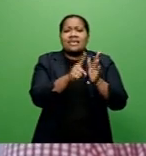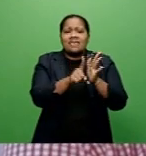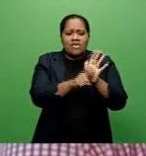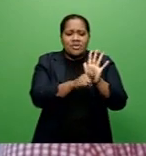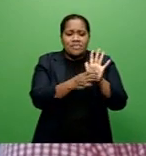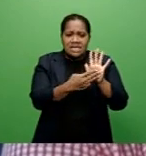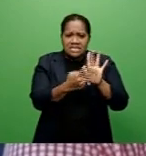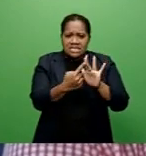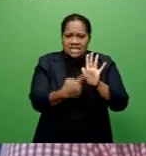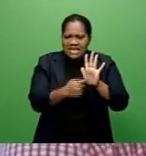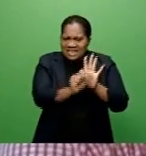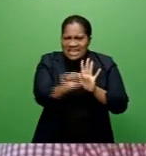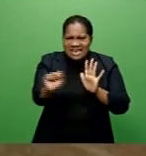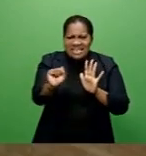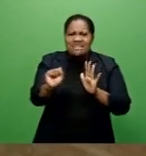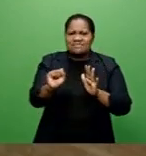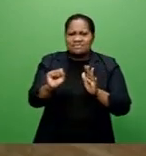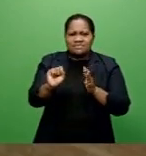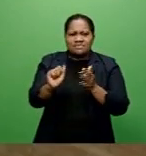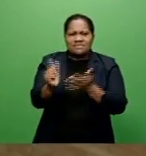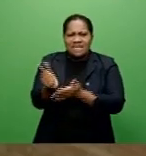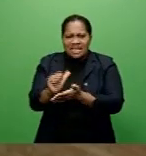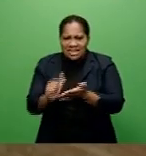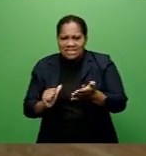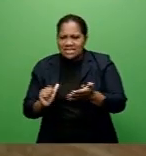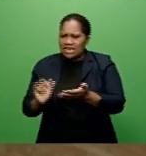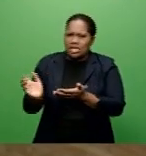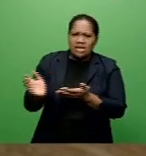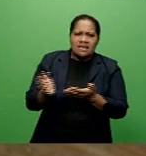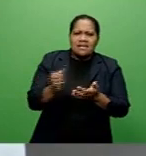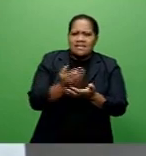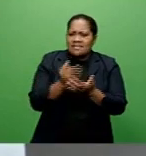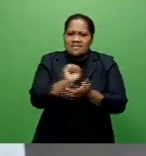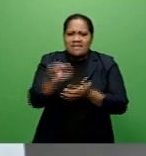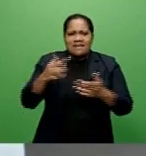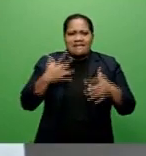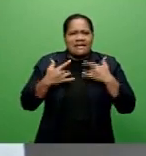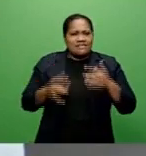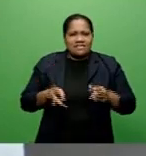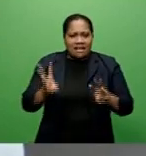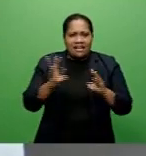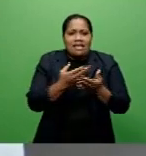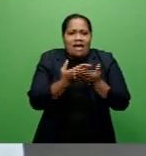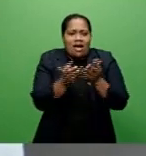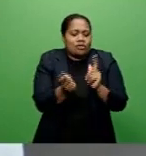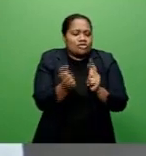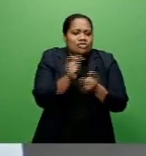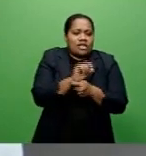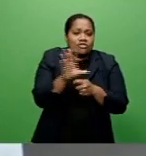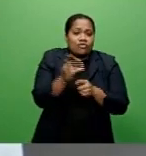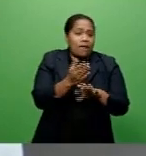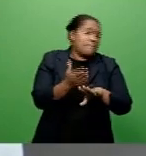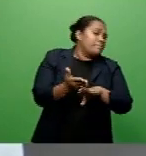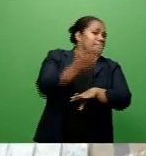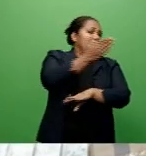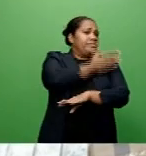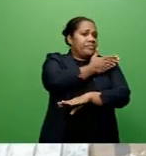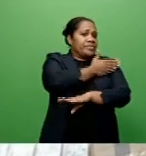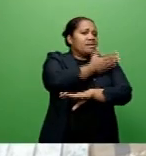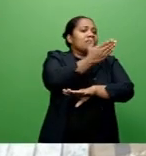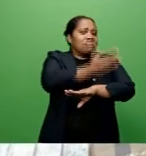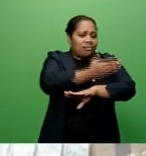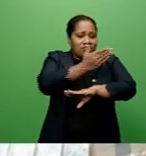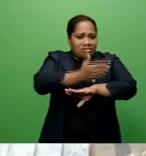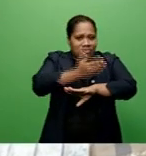lifestyle then and how it has transited from that up to date, and home farms,